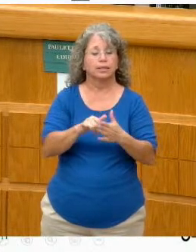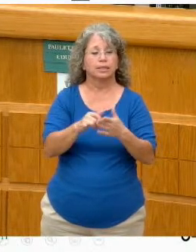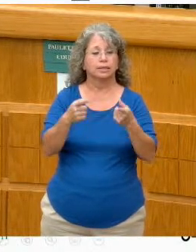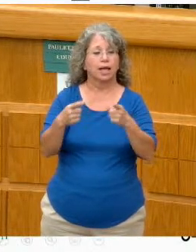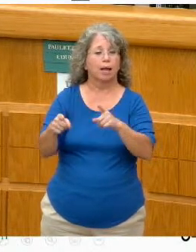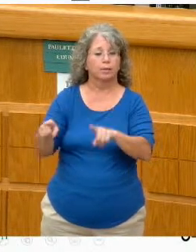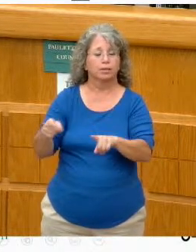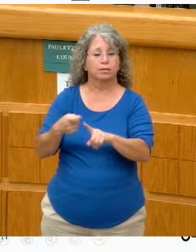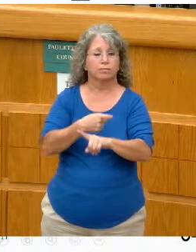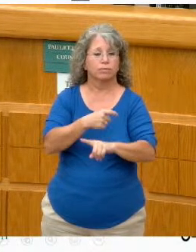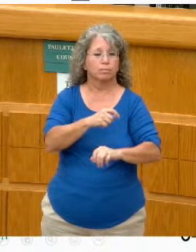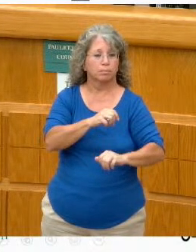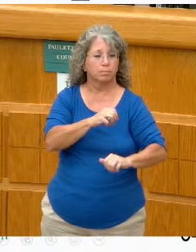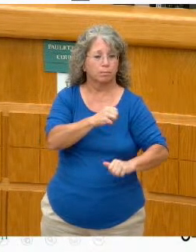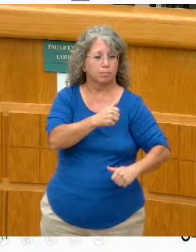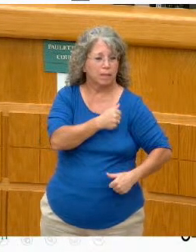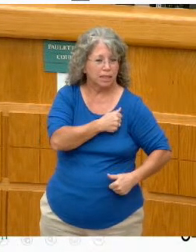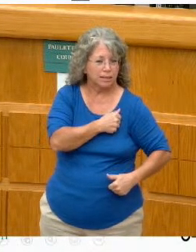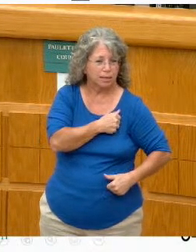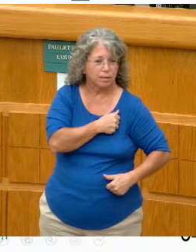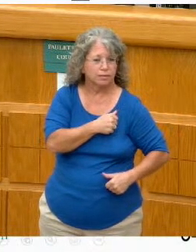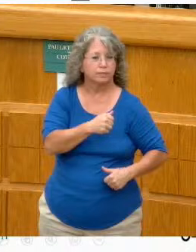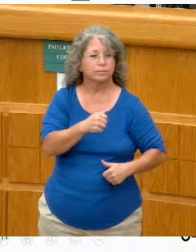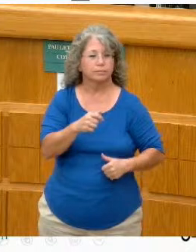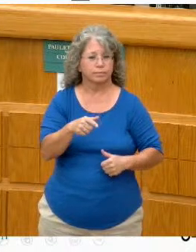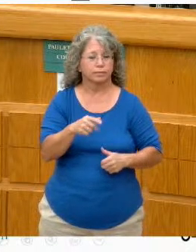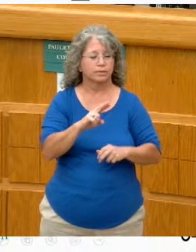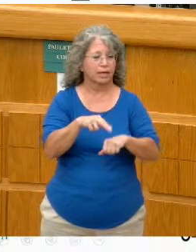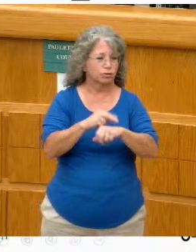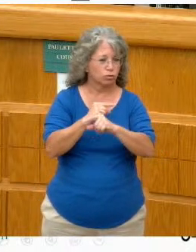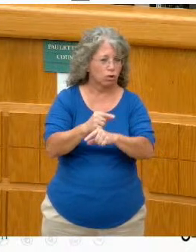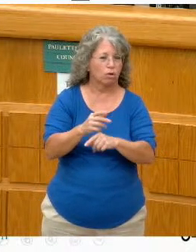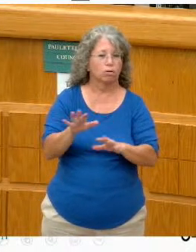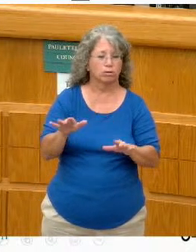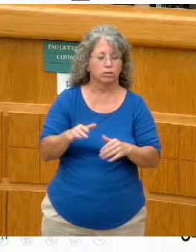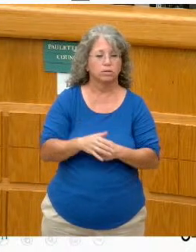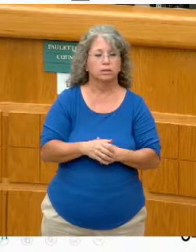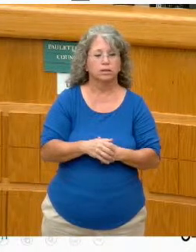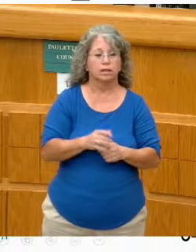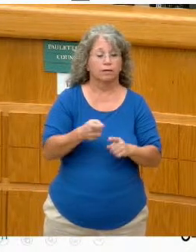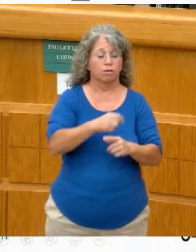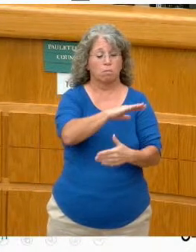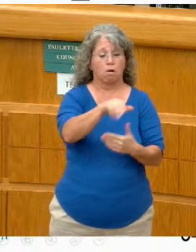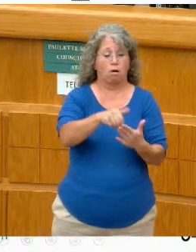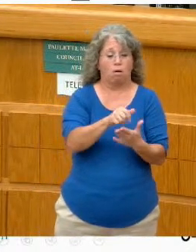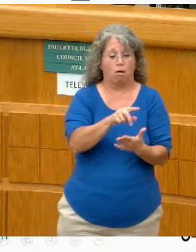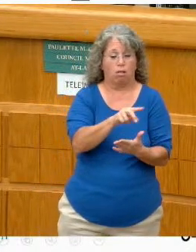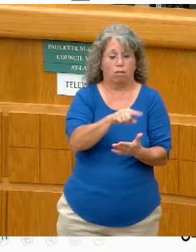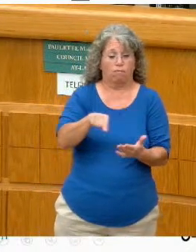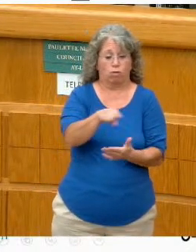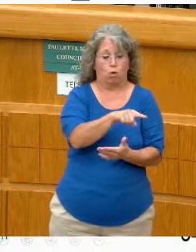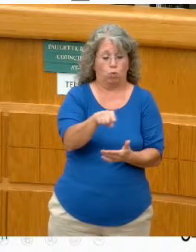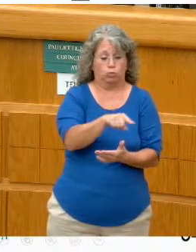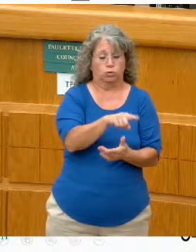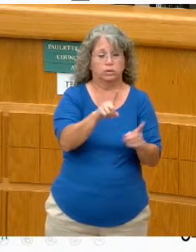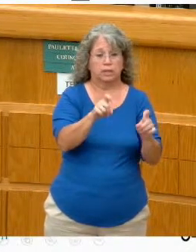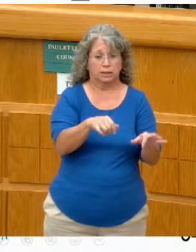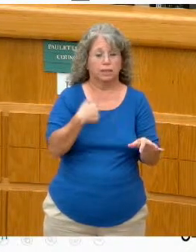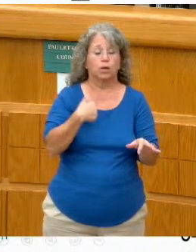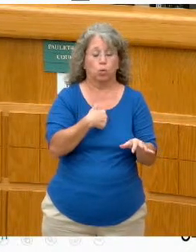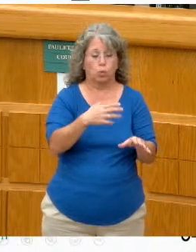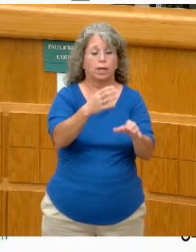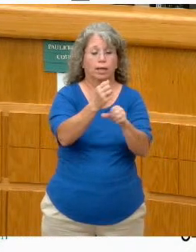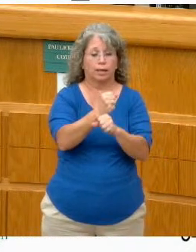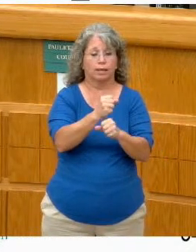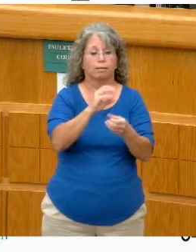negatives also. Now, for all of the testing that's being done, we are getting the number of positives, even if it's later, but we